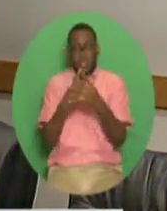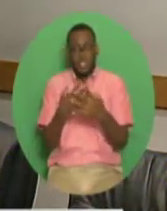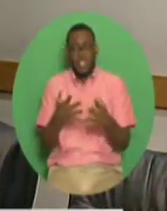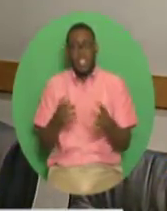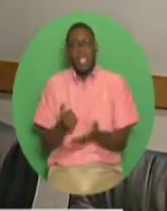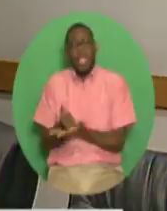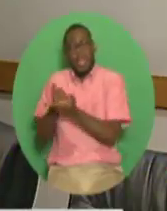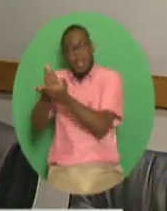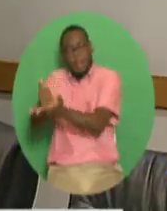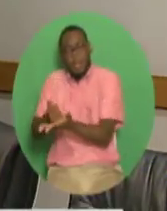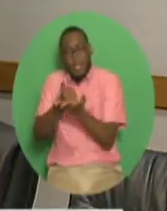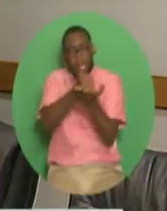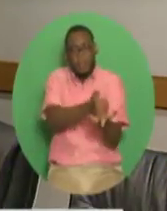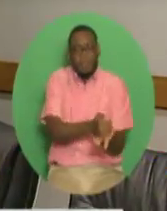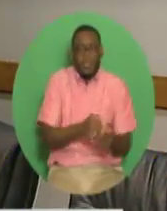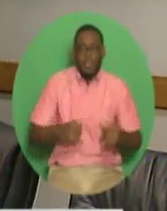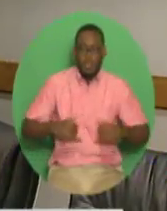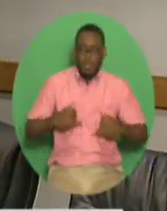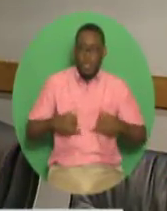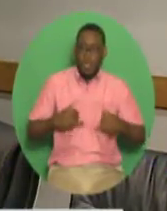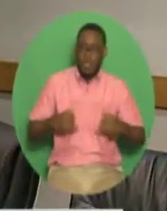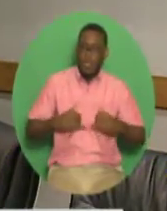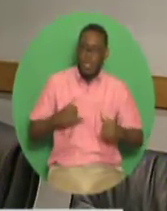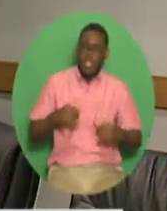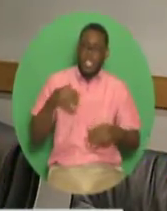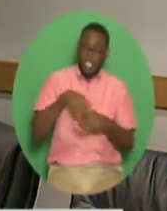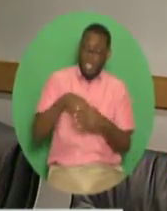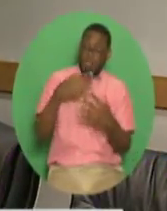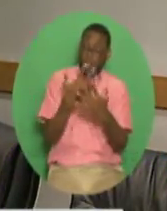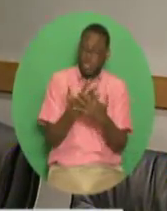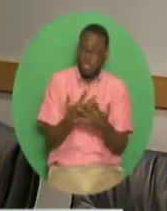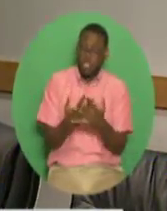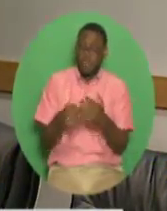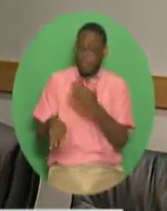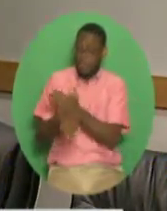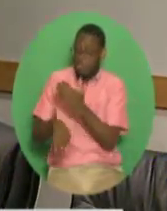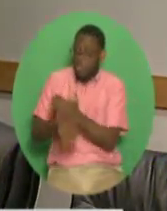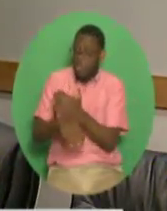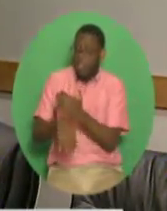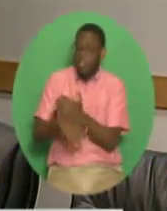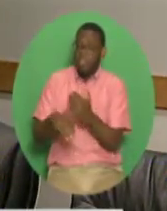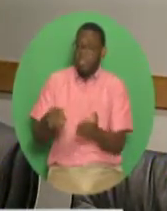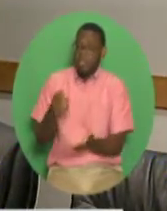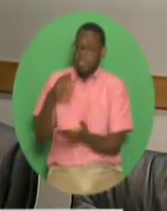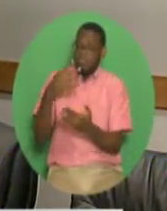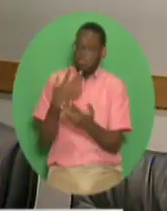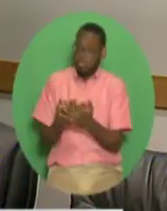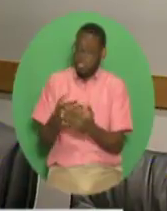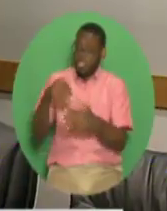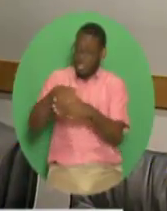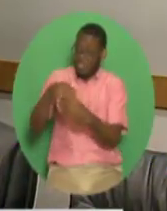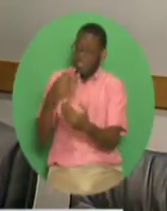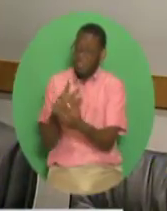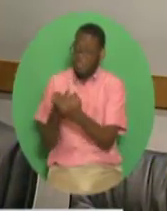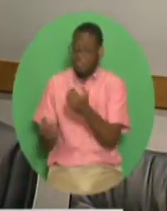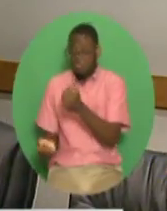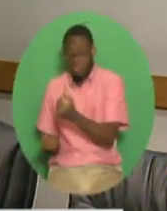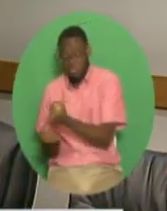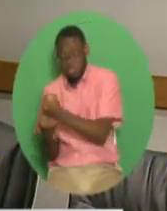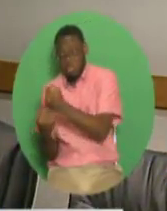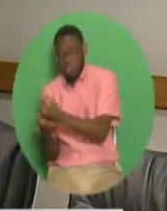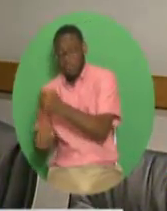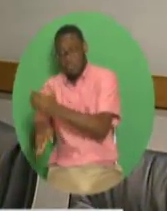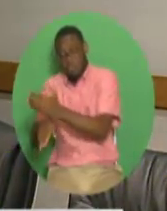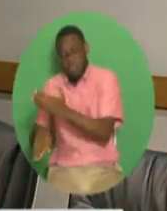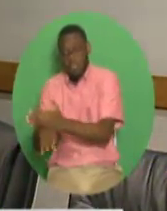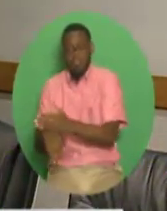working together and getting the younger kids in the prisons to play the game of sport. And we plan to expand that to the women's prison. And I'm guaranteeing this year